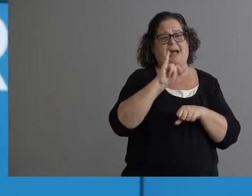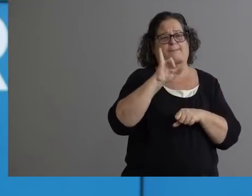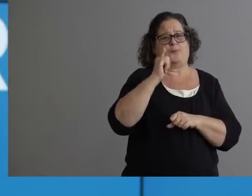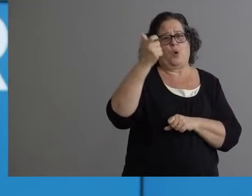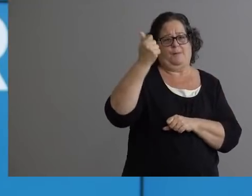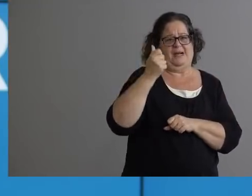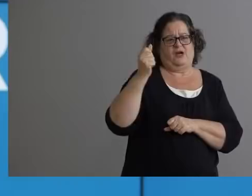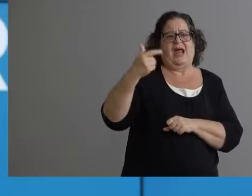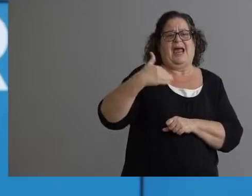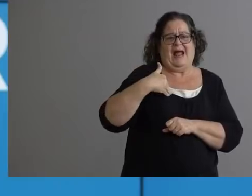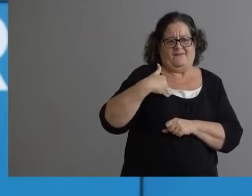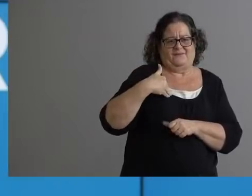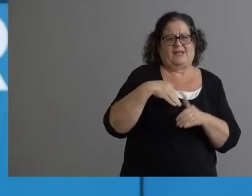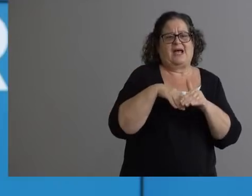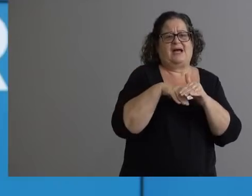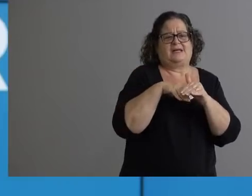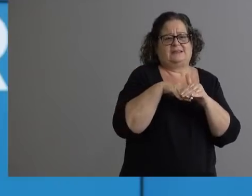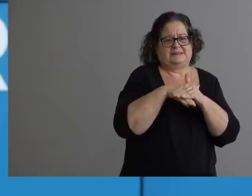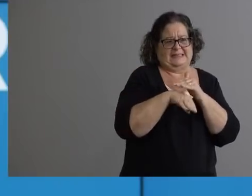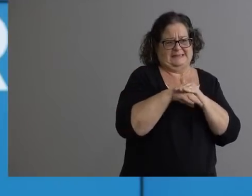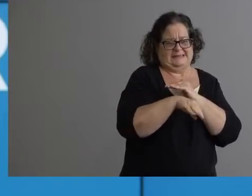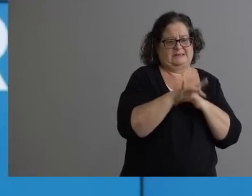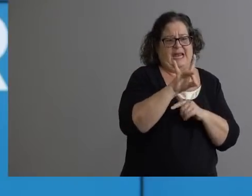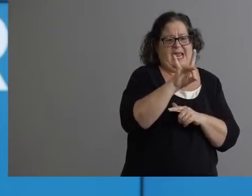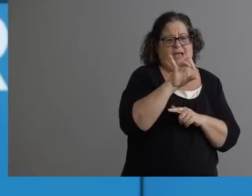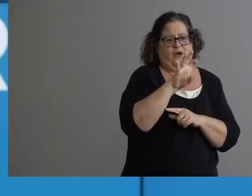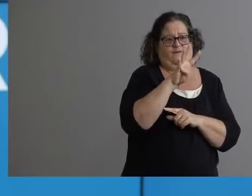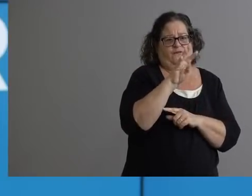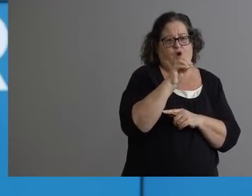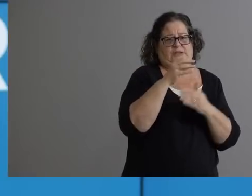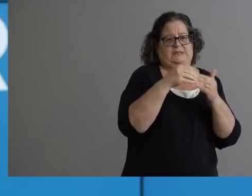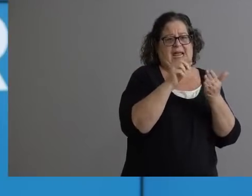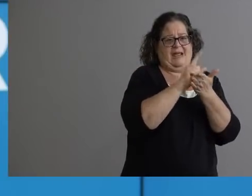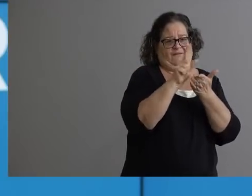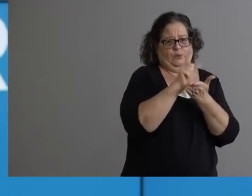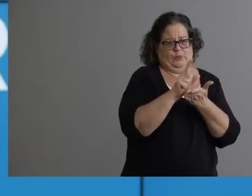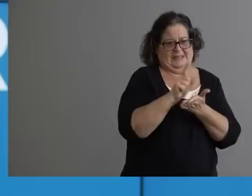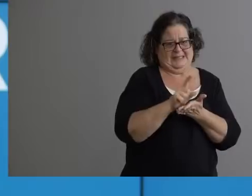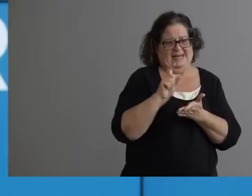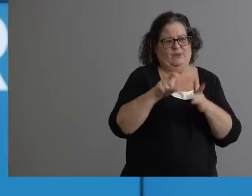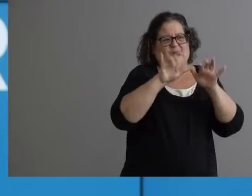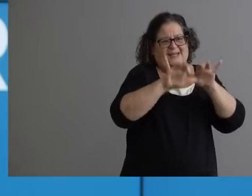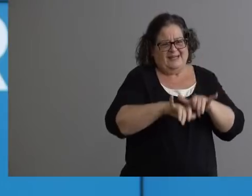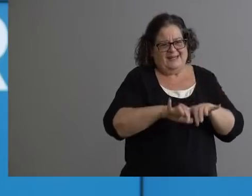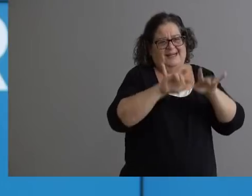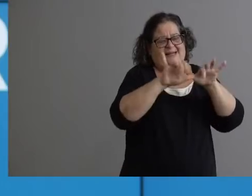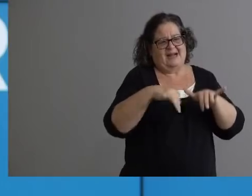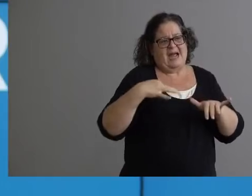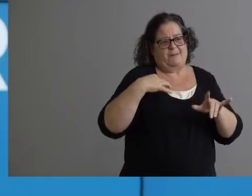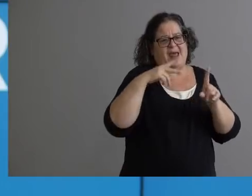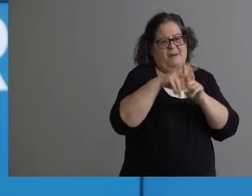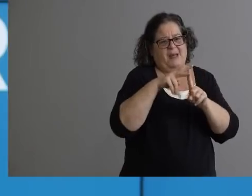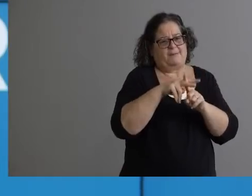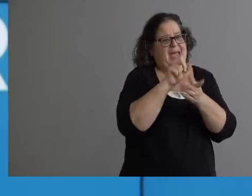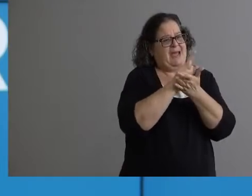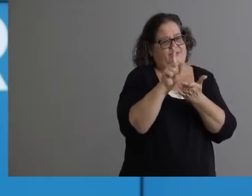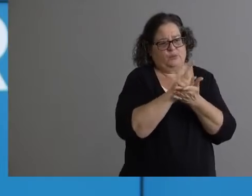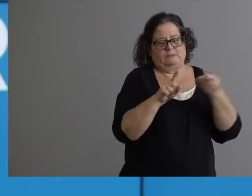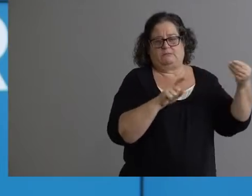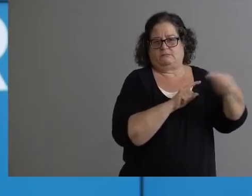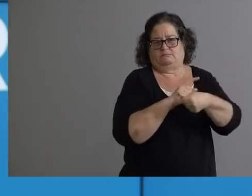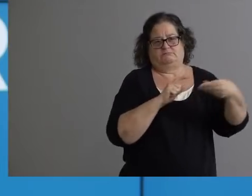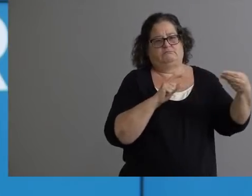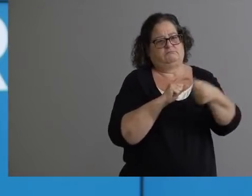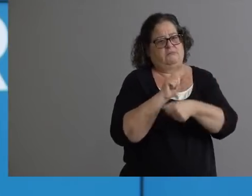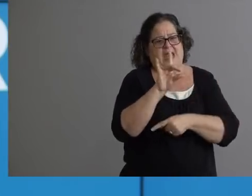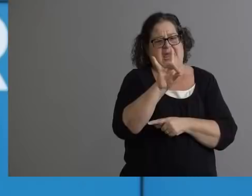$840 a week since they filed each and every week in doing that. In talking to the industry, the numbers that's been